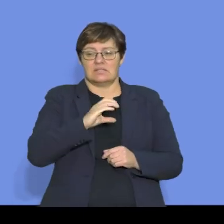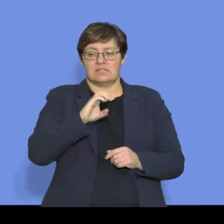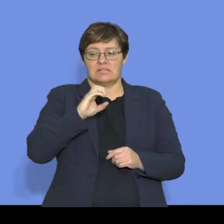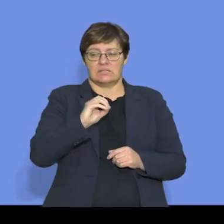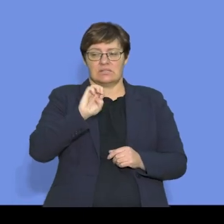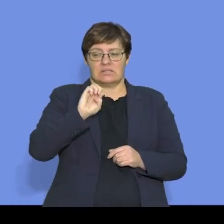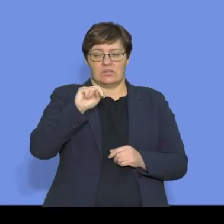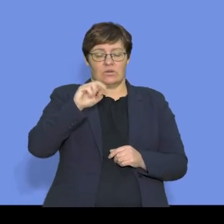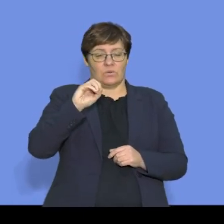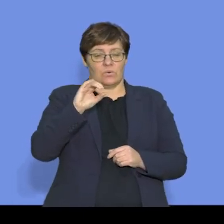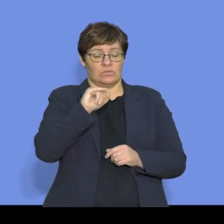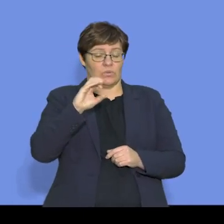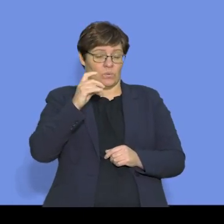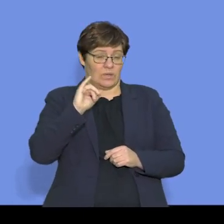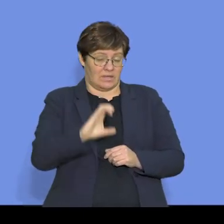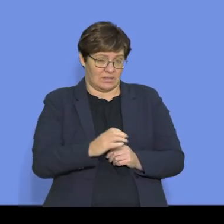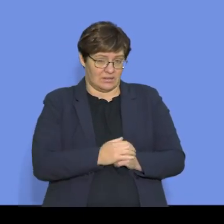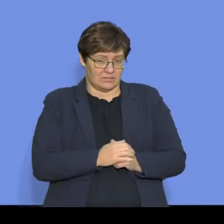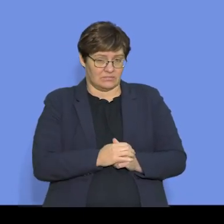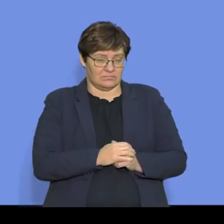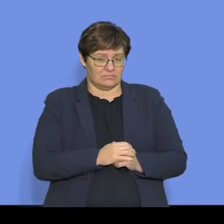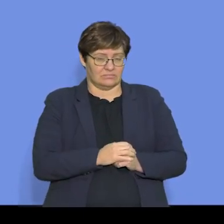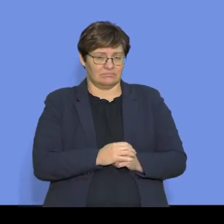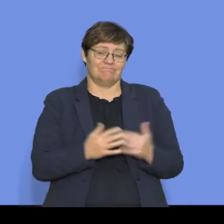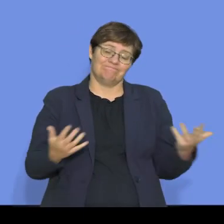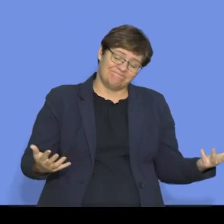periods is the Cenozoic Era.